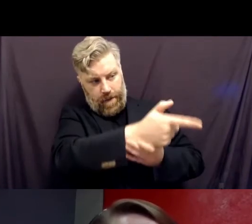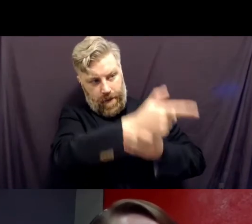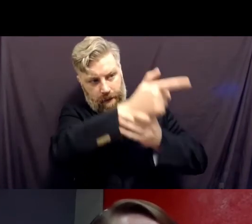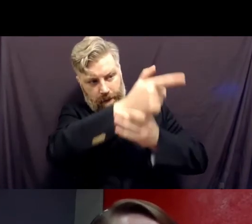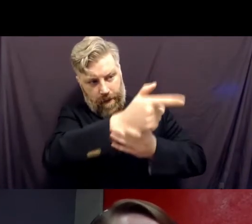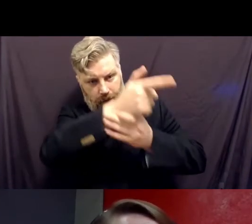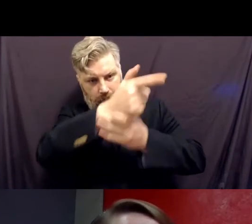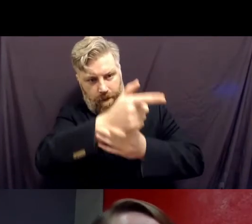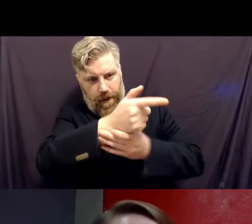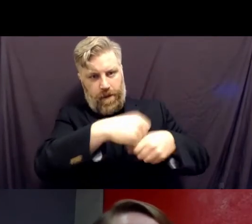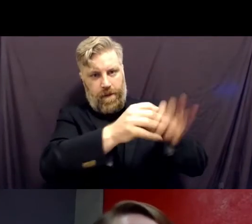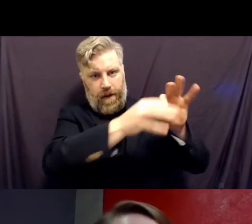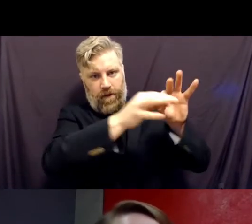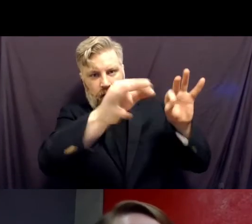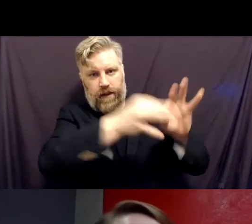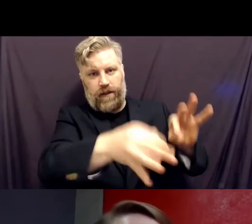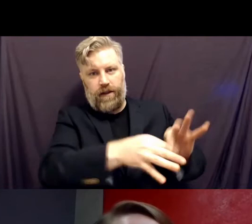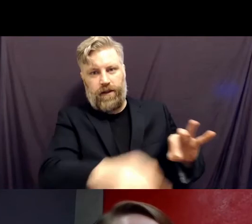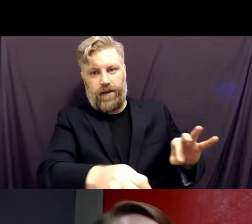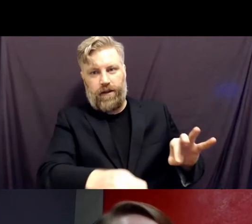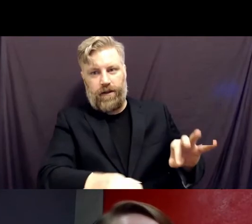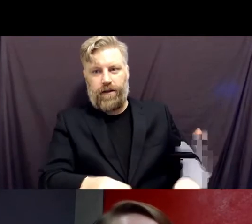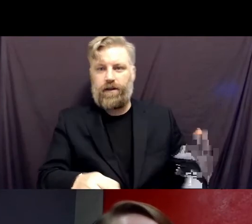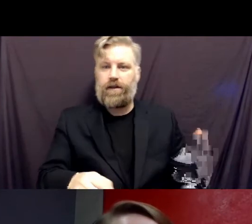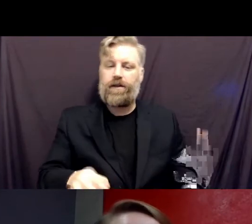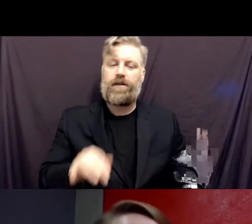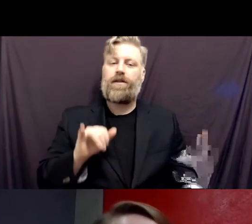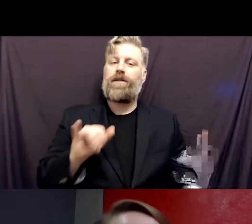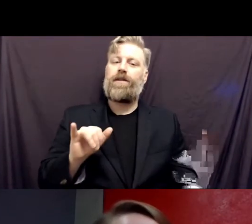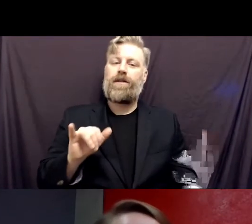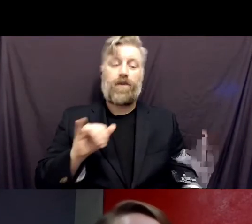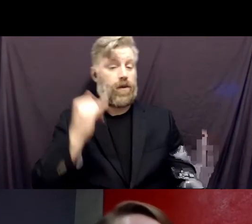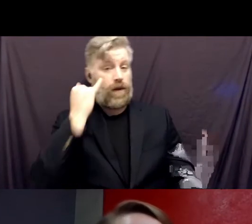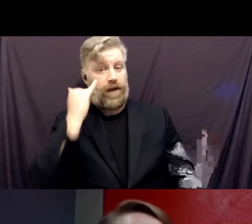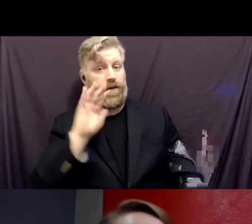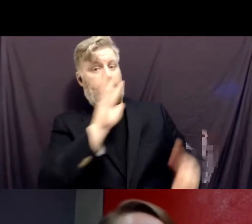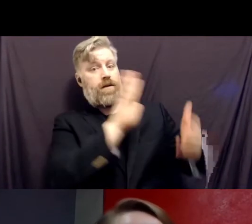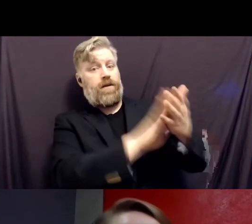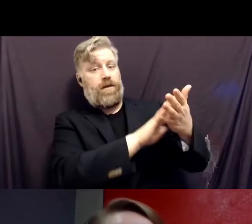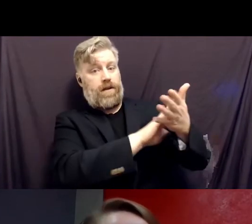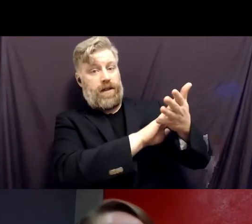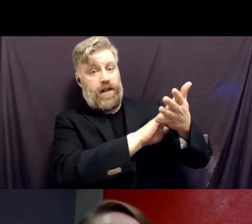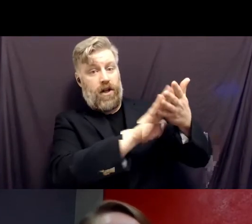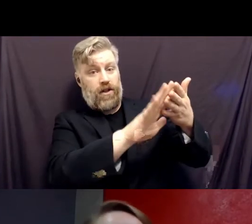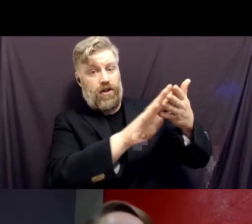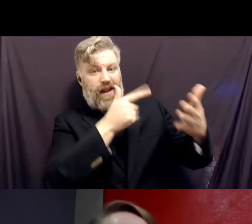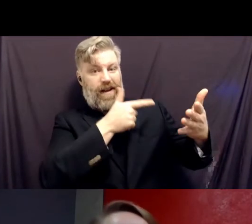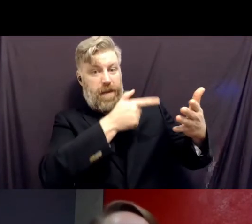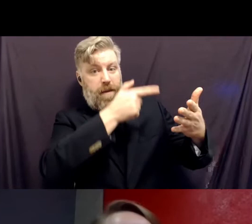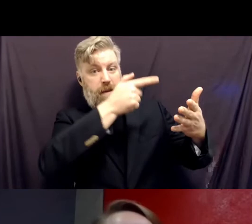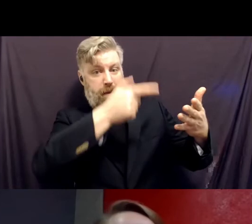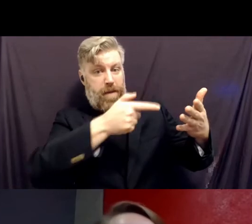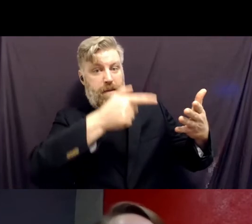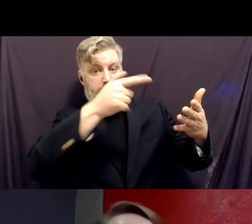thought you said. So when your fingers go over the letters that were shot by a gun to form